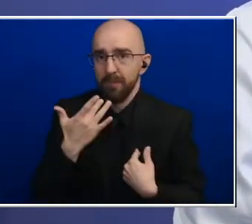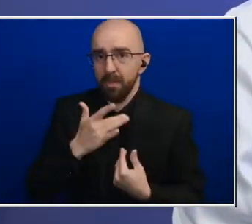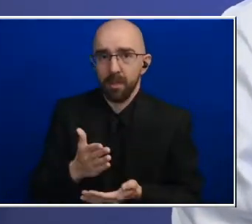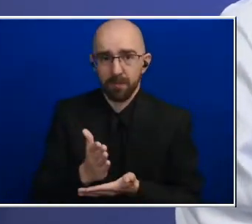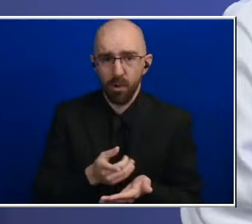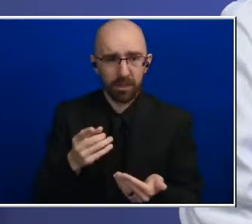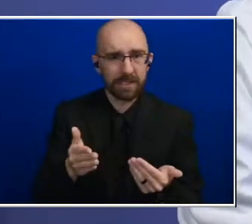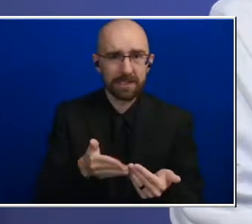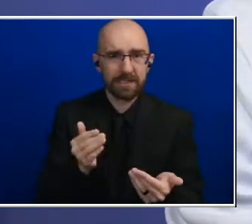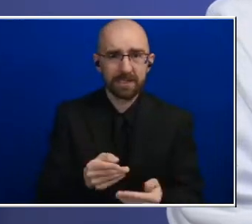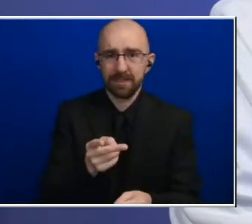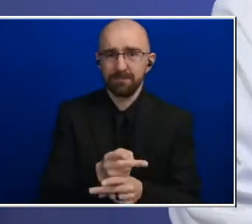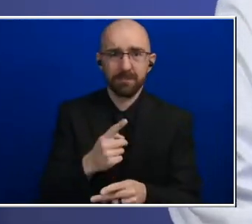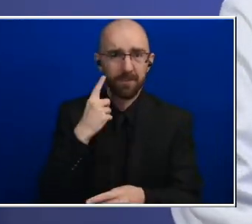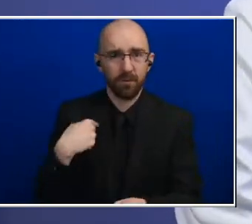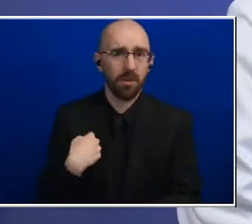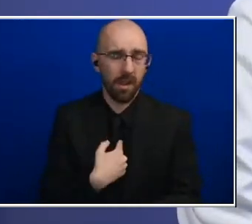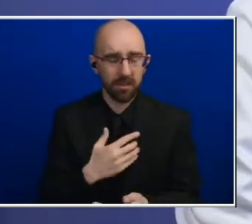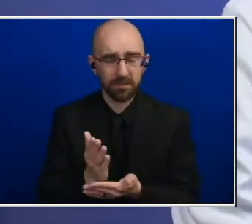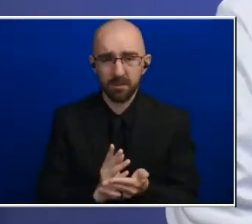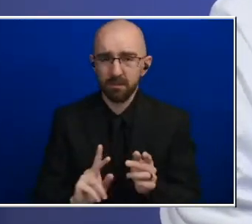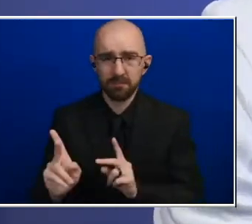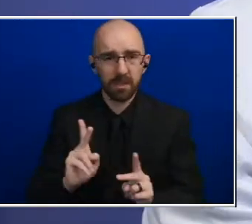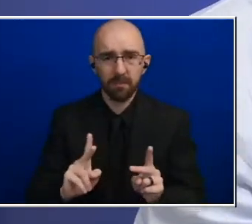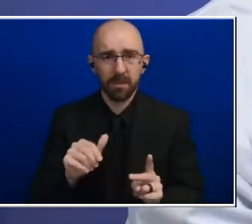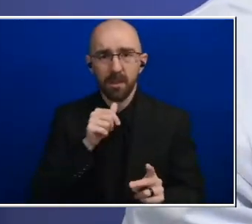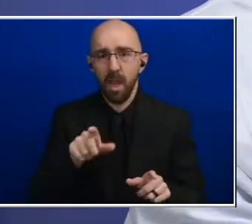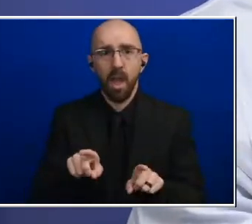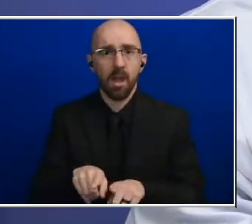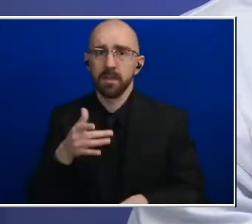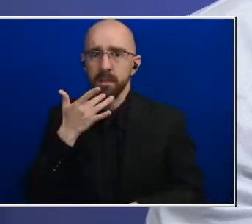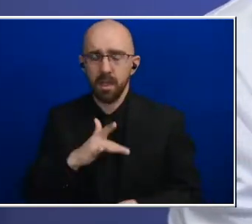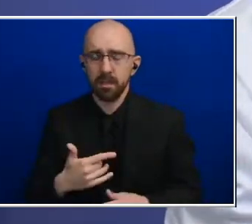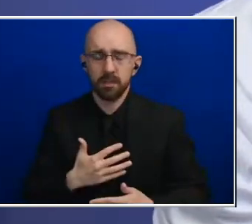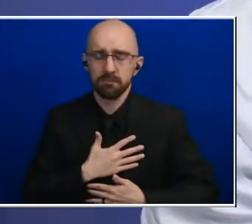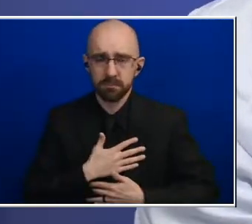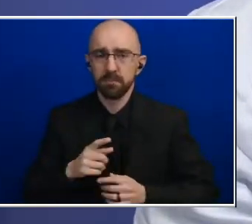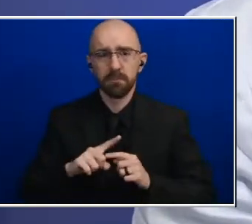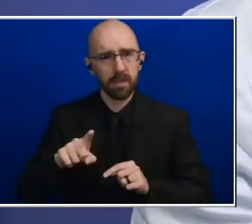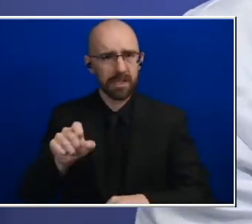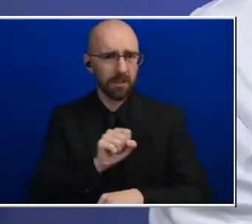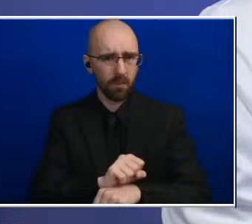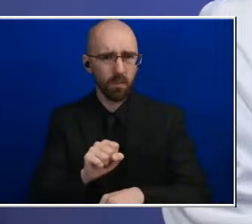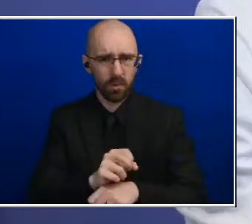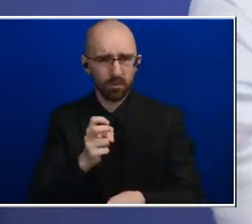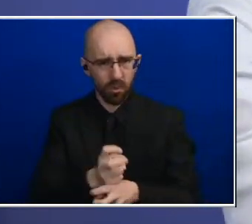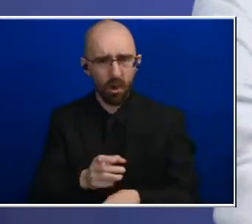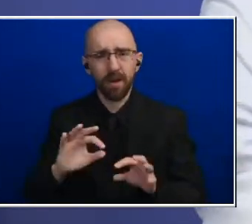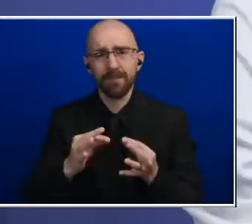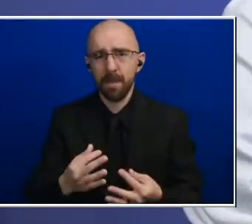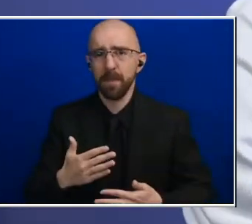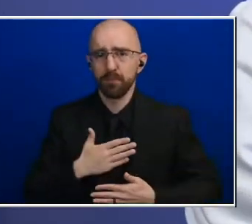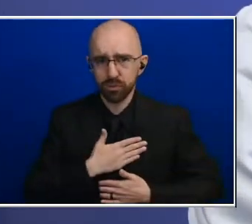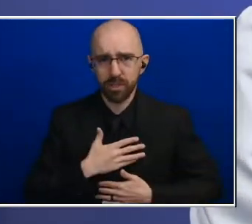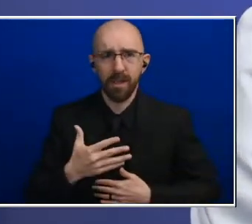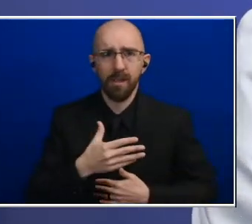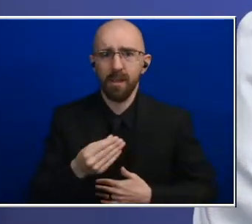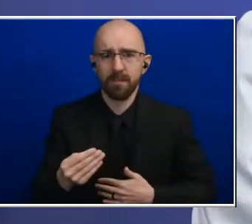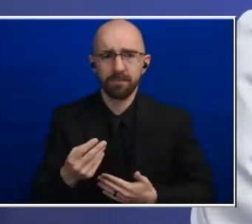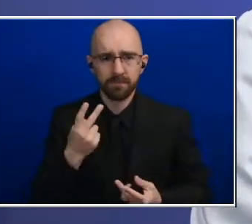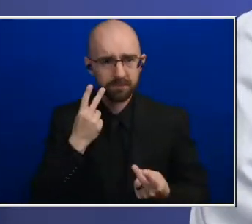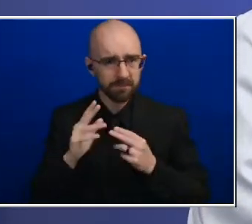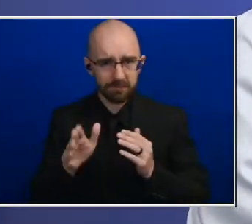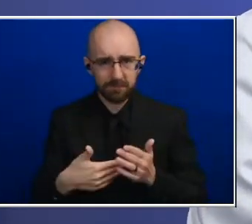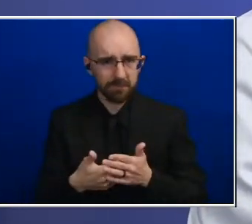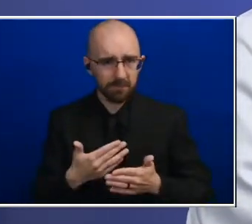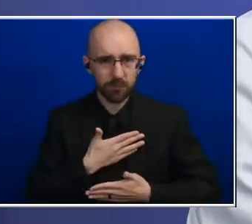for us, and some people are not as fortunate. Yeah. But boy, he works hard, and his family's appreciative, and you see all the appreciation in this room,